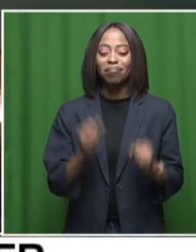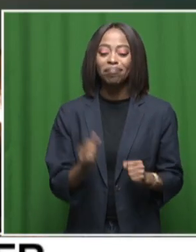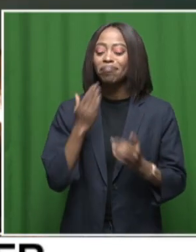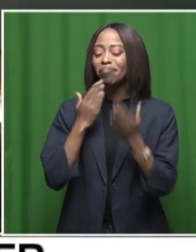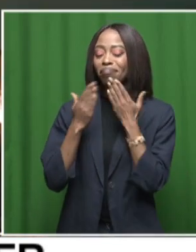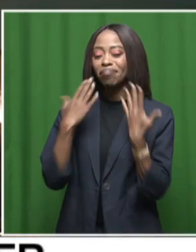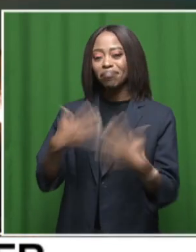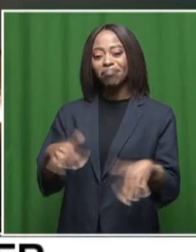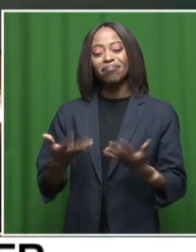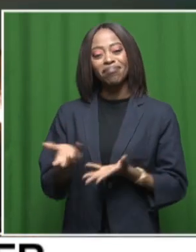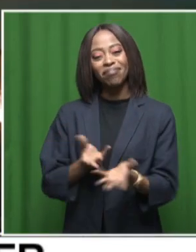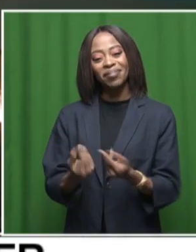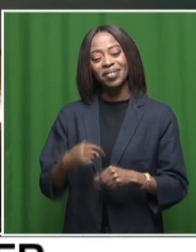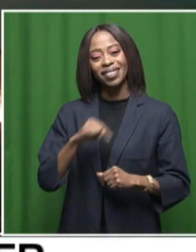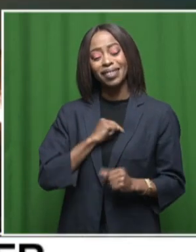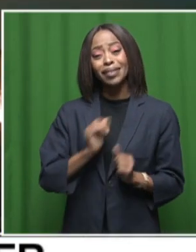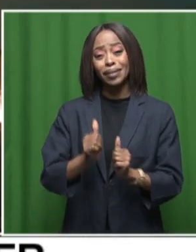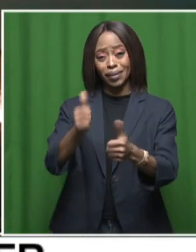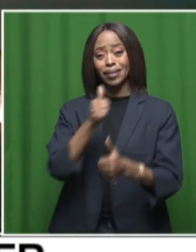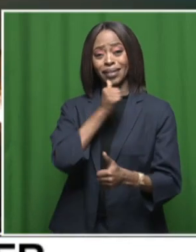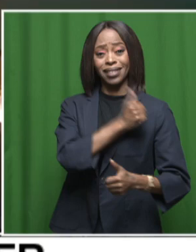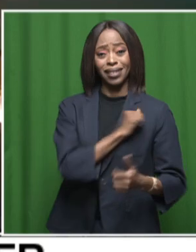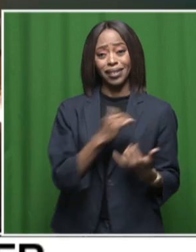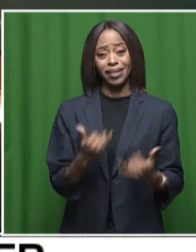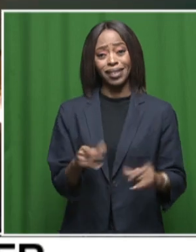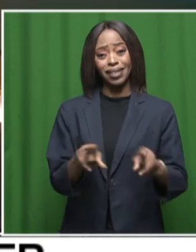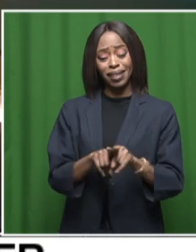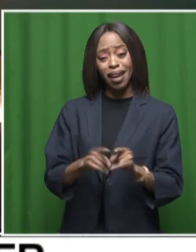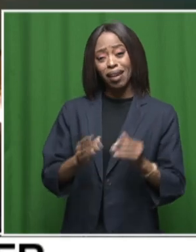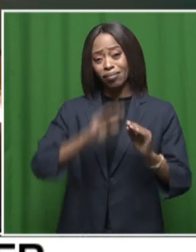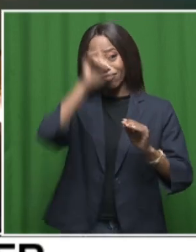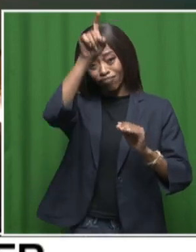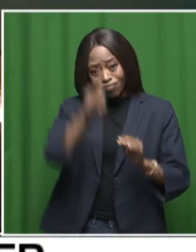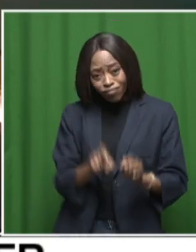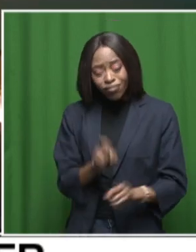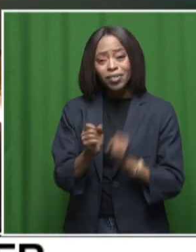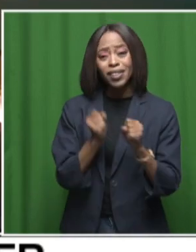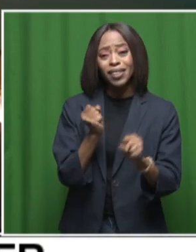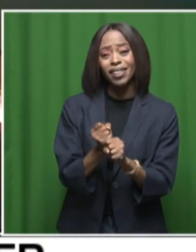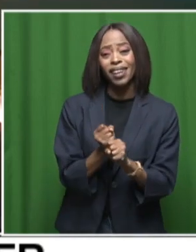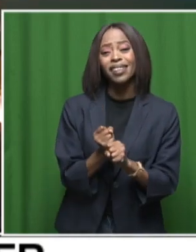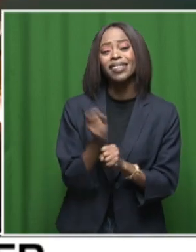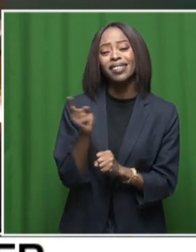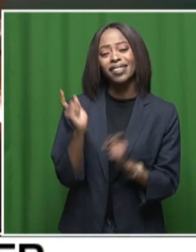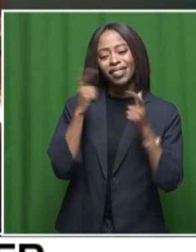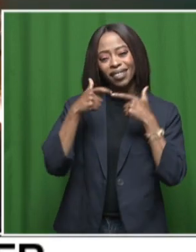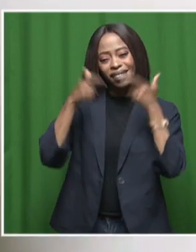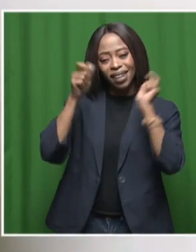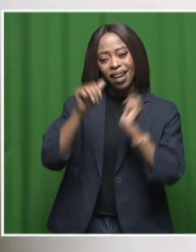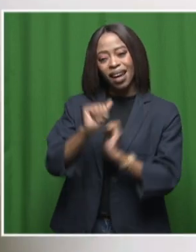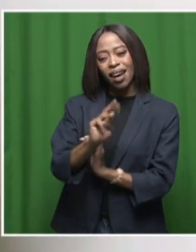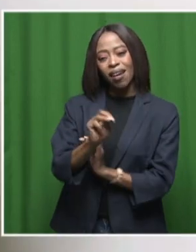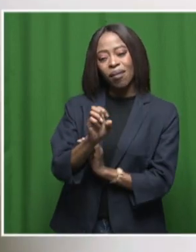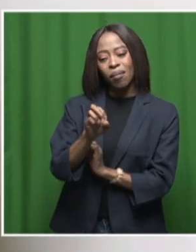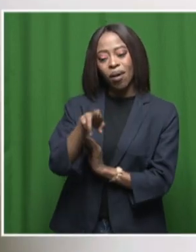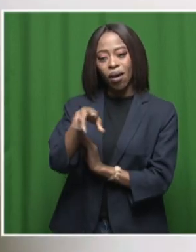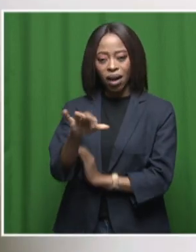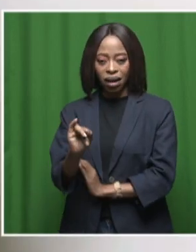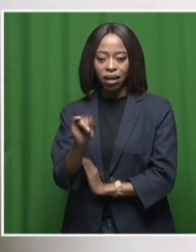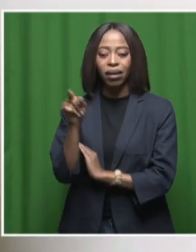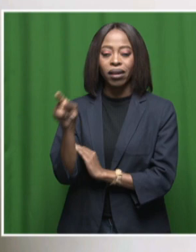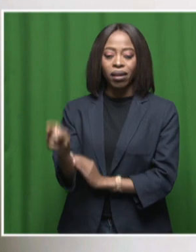you so much for talking to us. Good luck with today and the rest of the year. Chef Amori Burger, and we have been